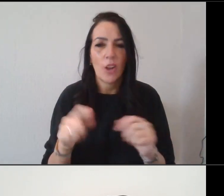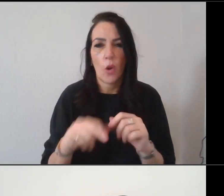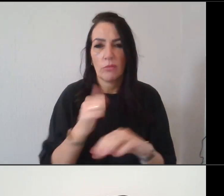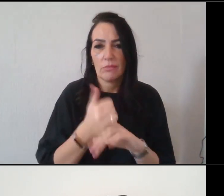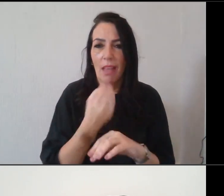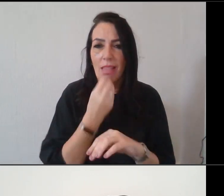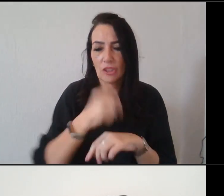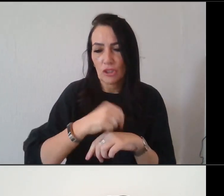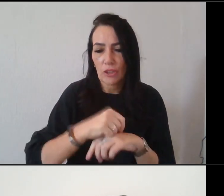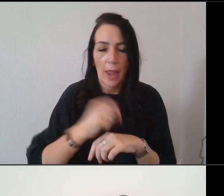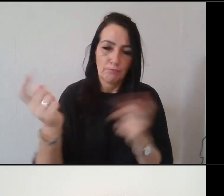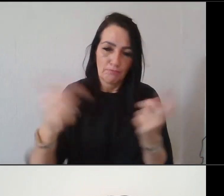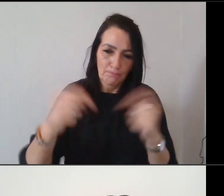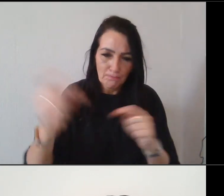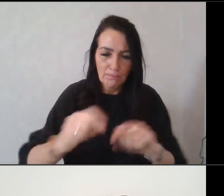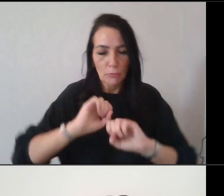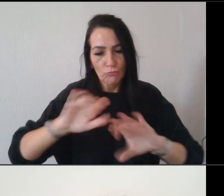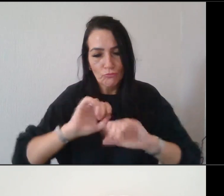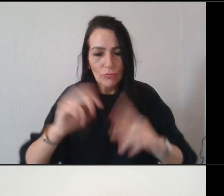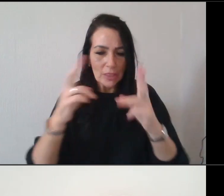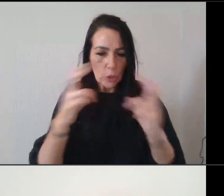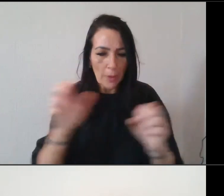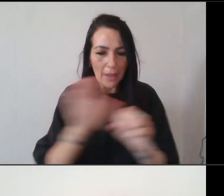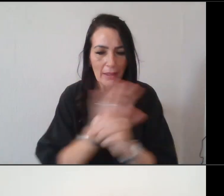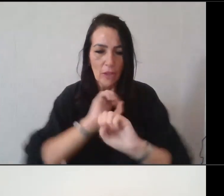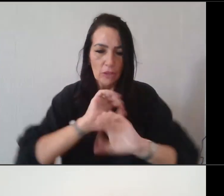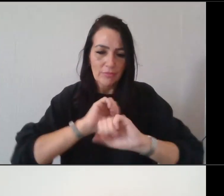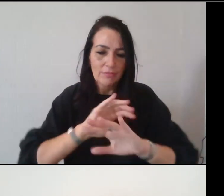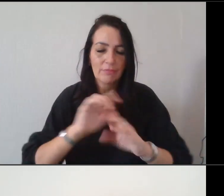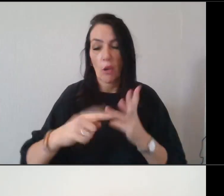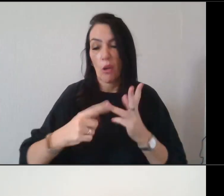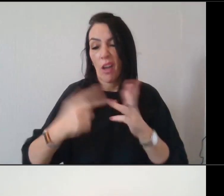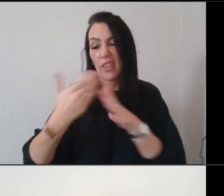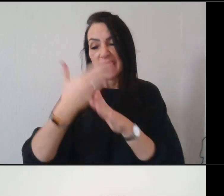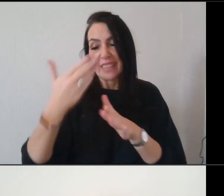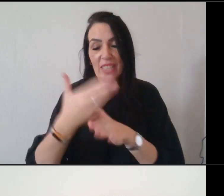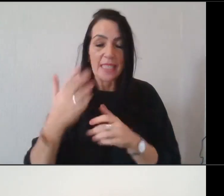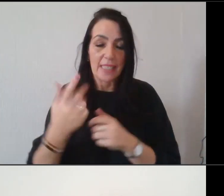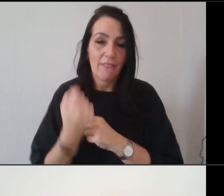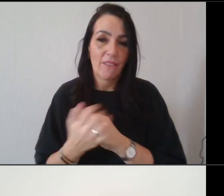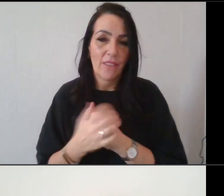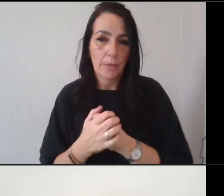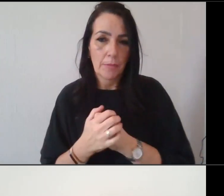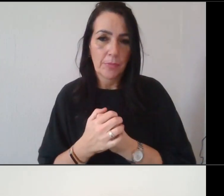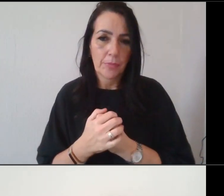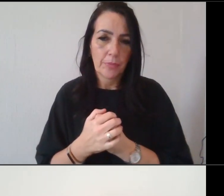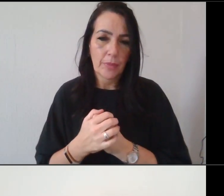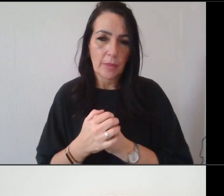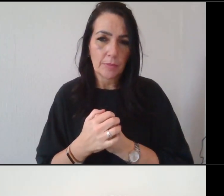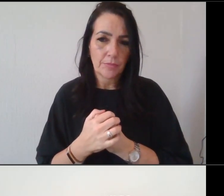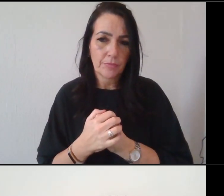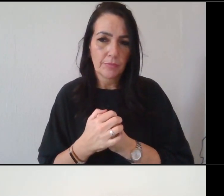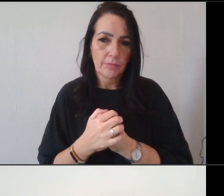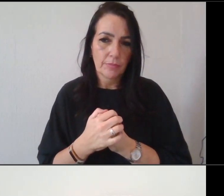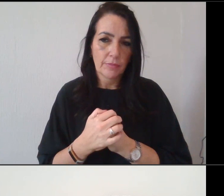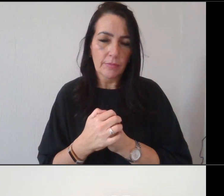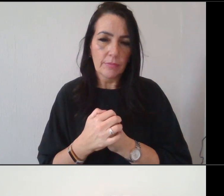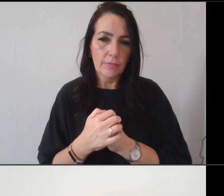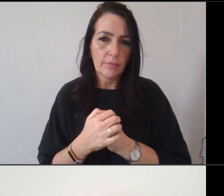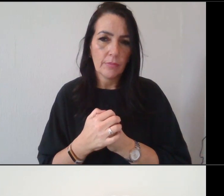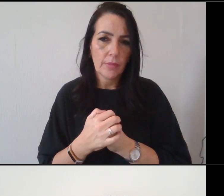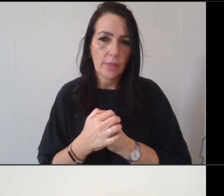sessions, or the sort of activities. So a lot of those might be quite kind